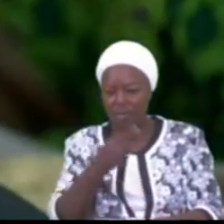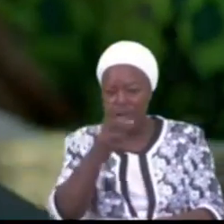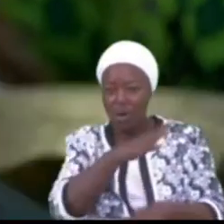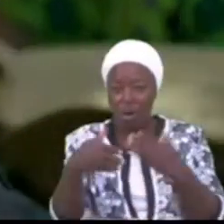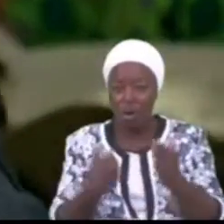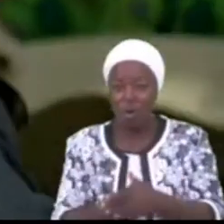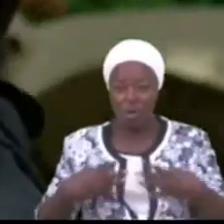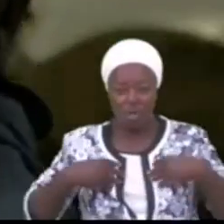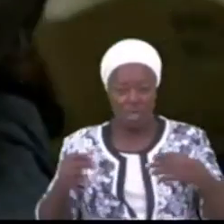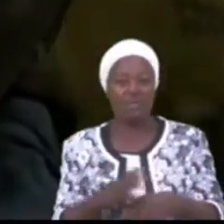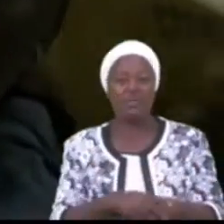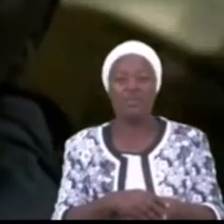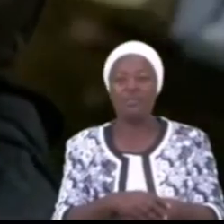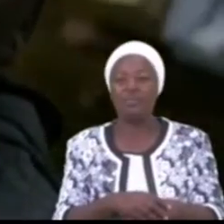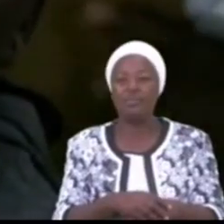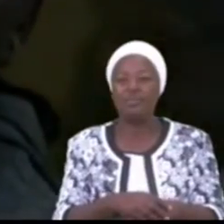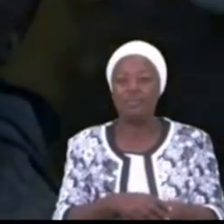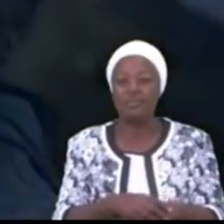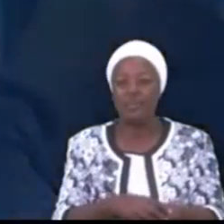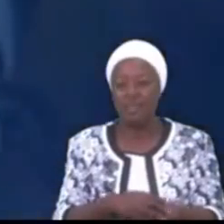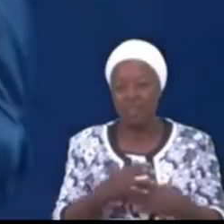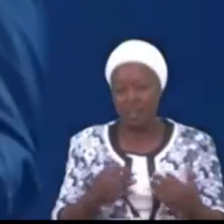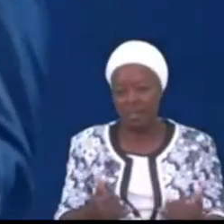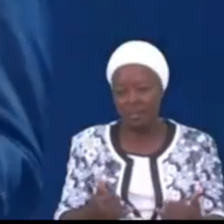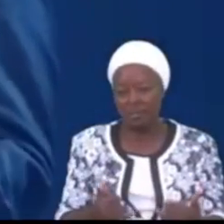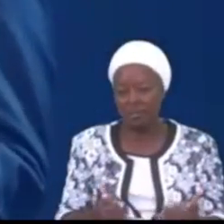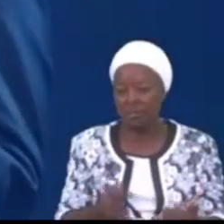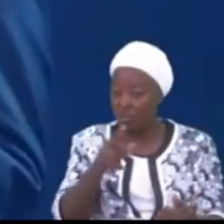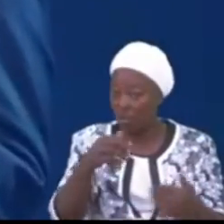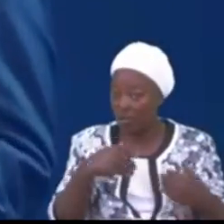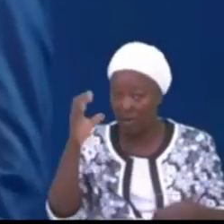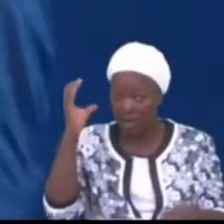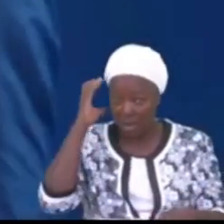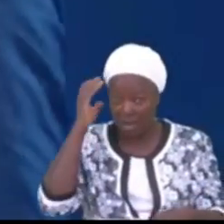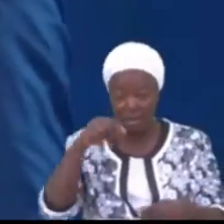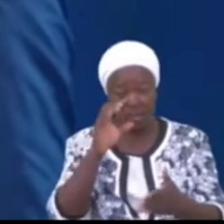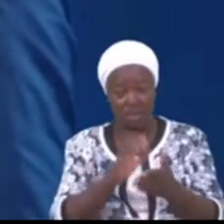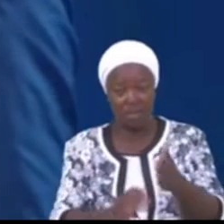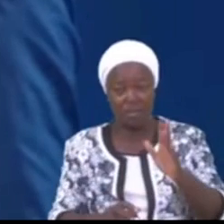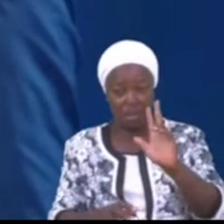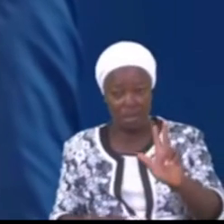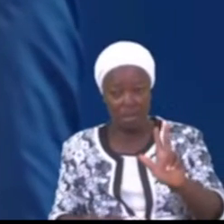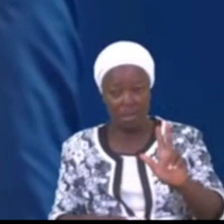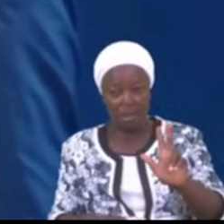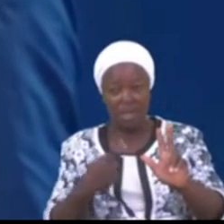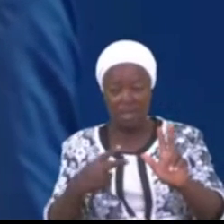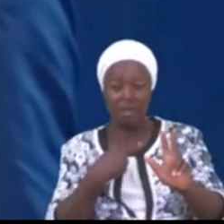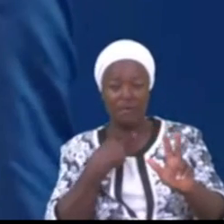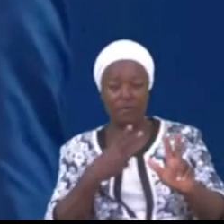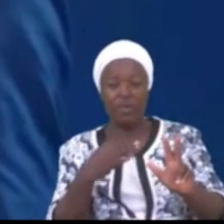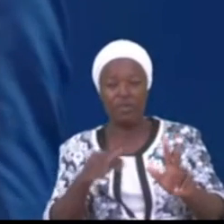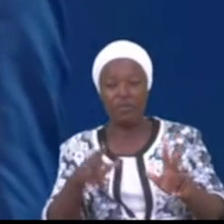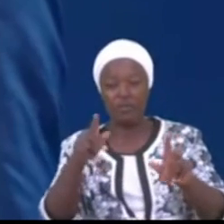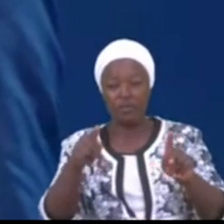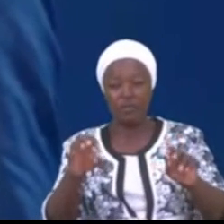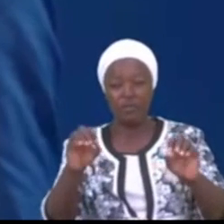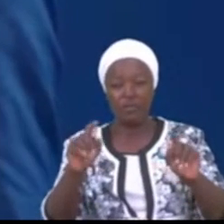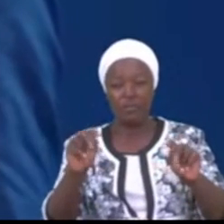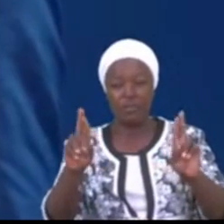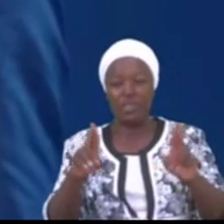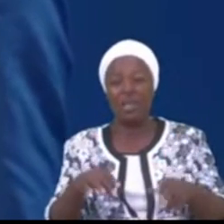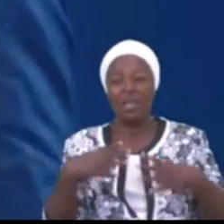healed. Now, already we have heard in chapter 3, the voice of Peter healed